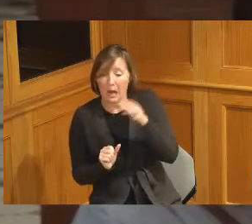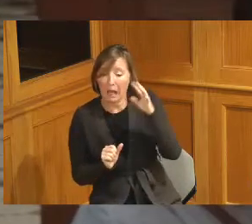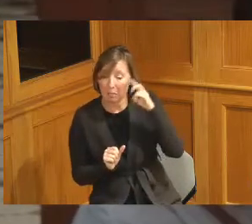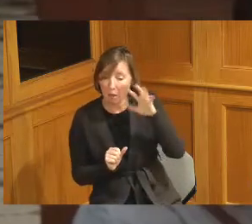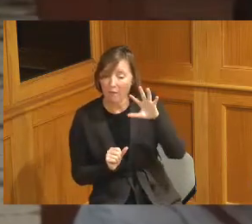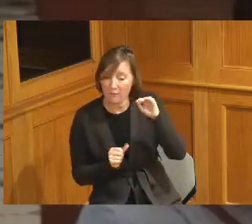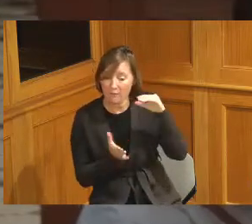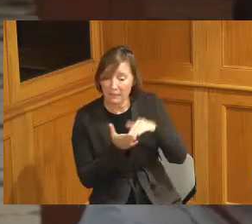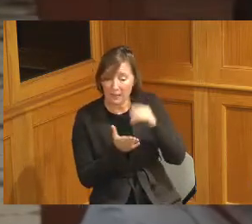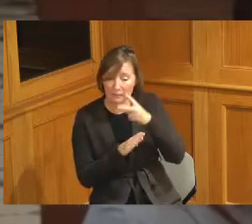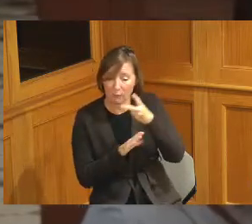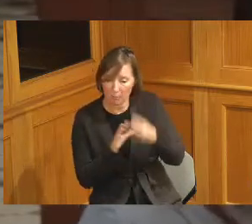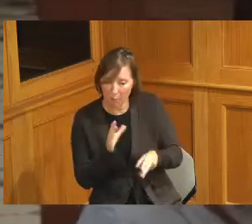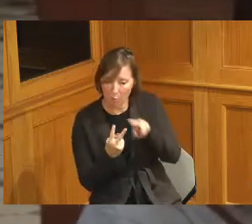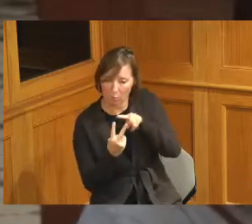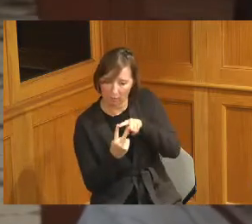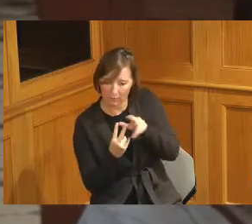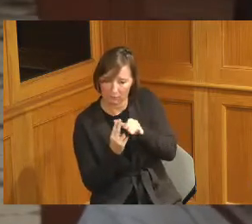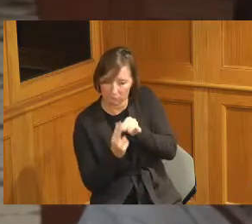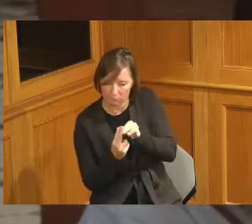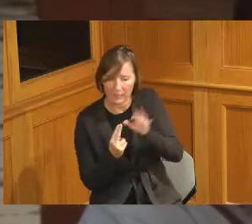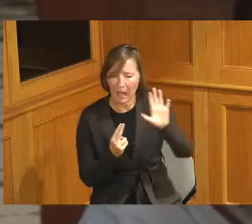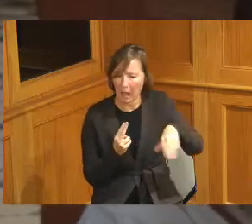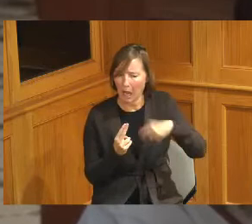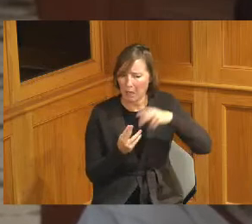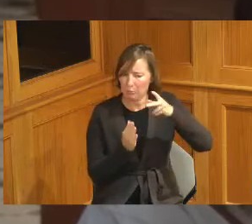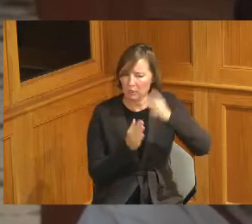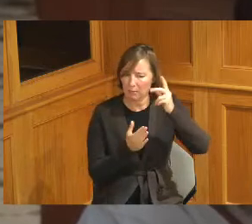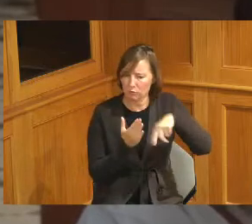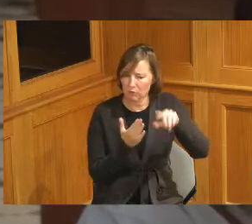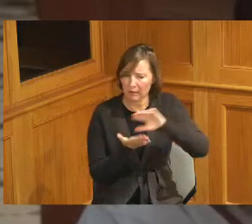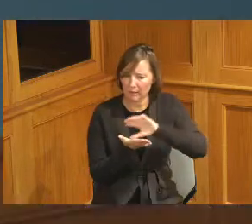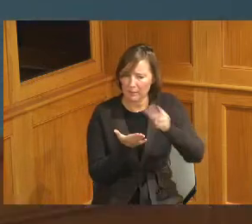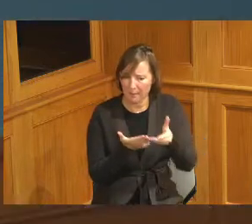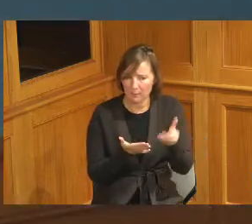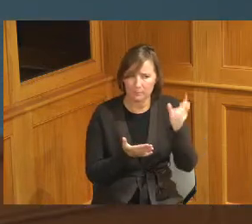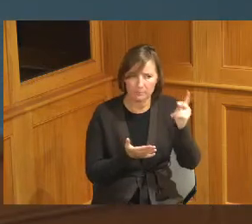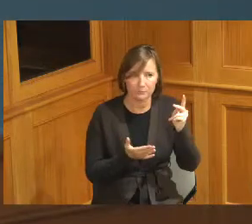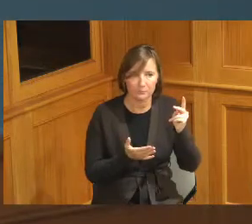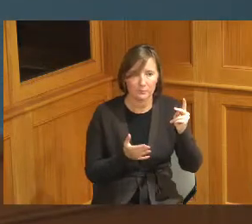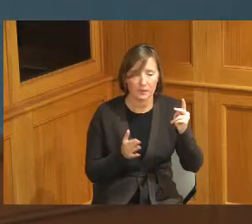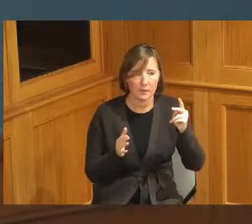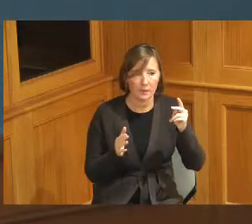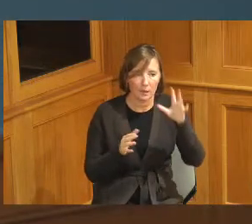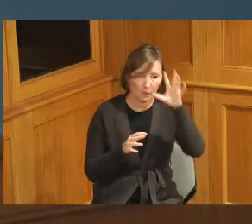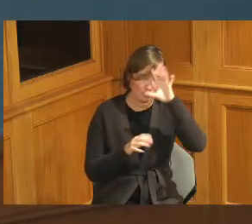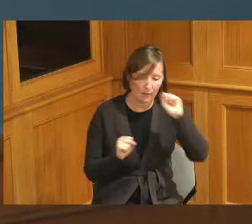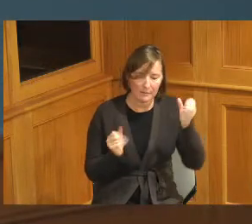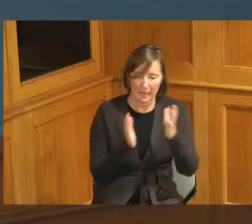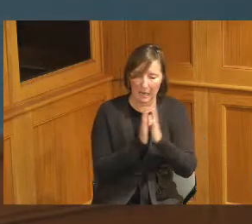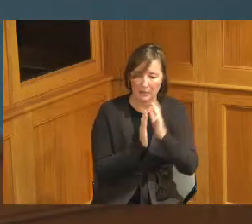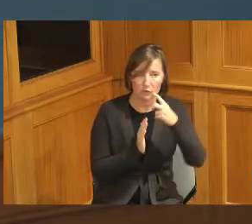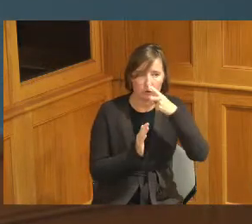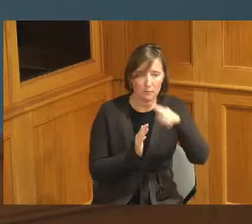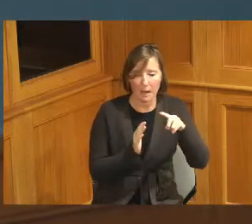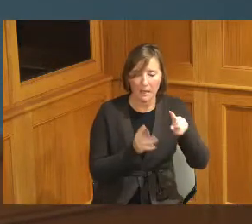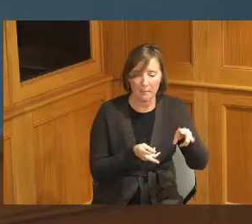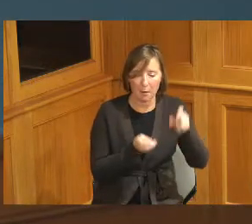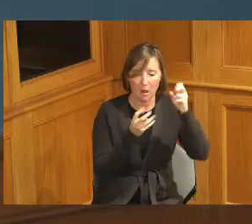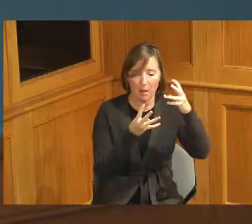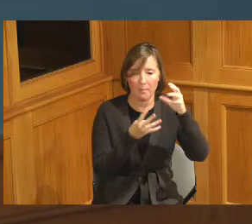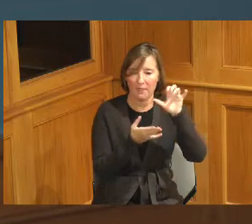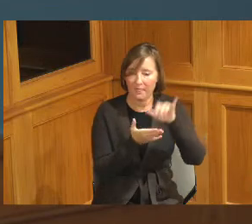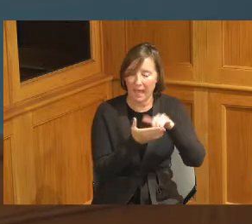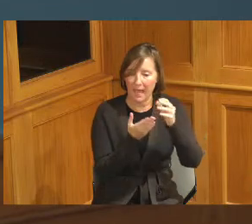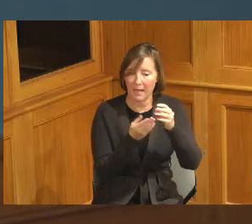I can double check that. Yeah. Can you get the resolution? Later, you have it in office. Yeah, I can check